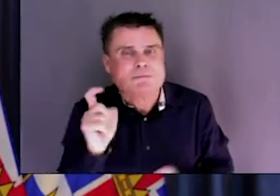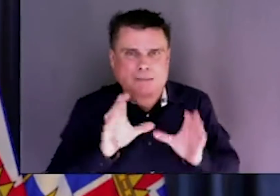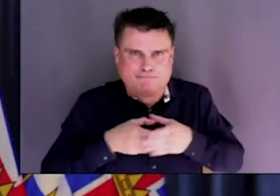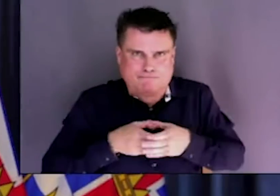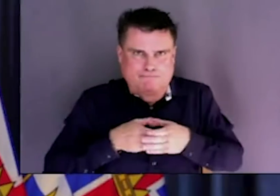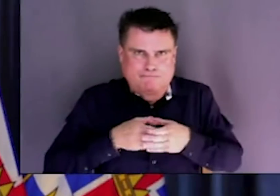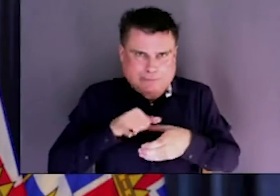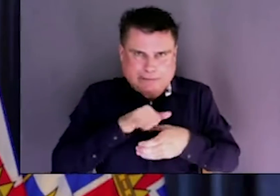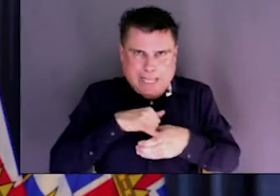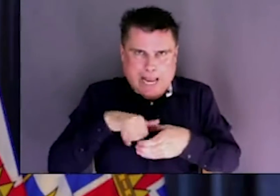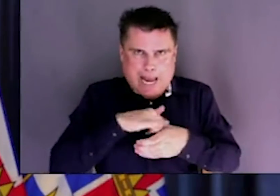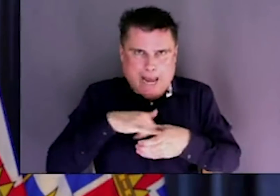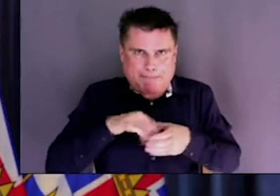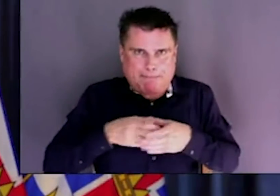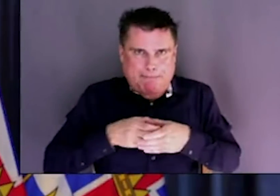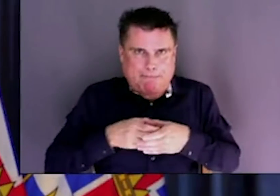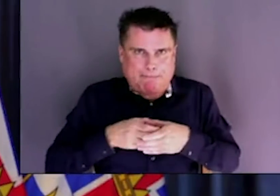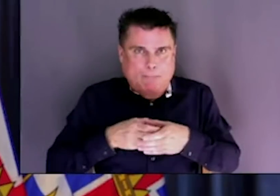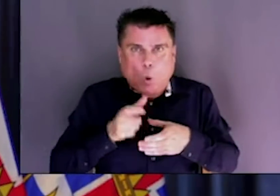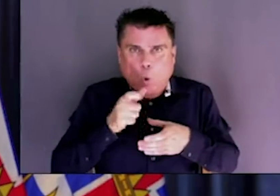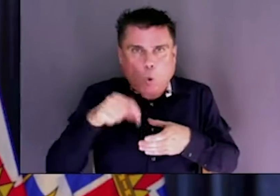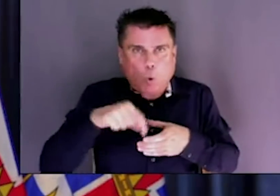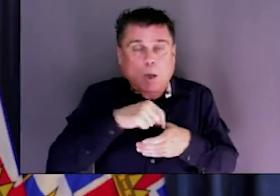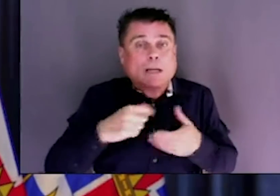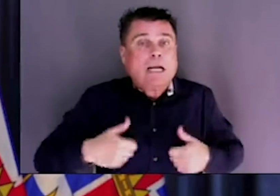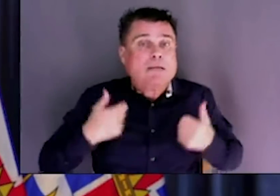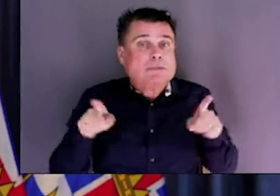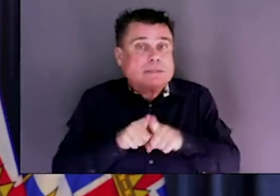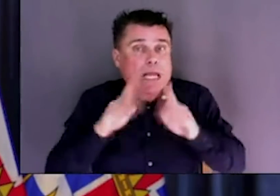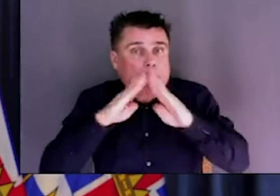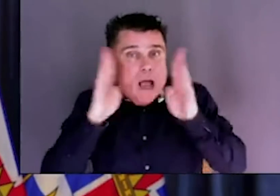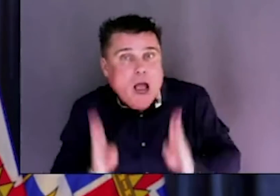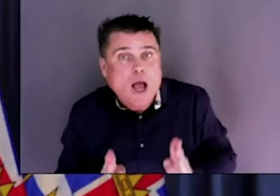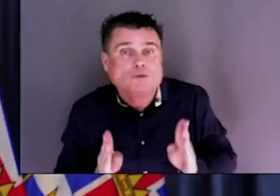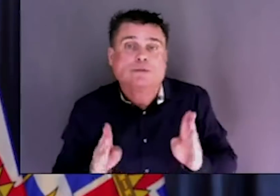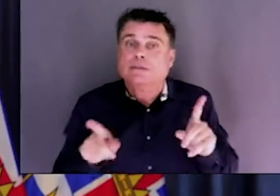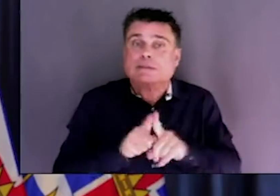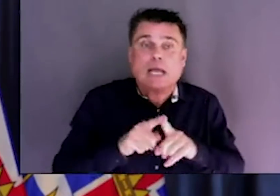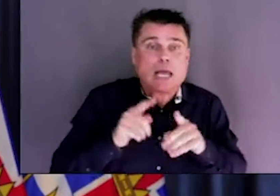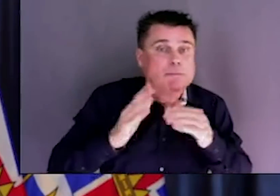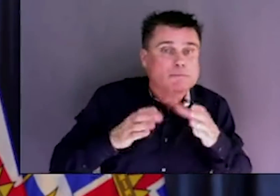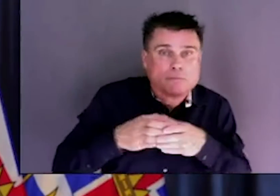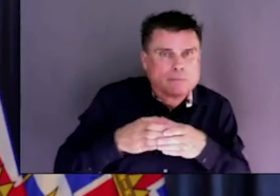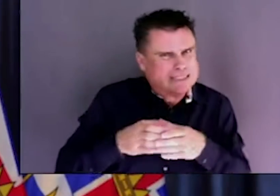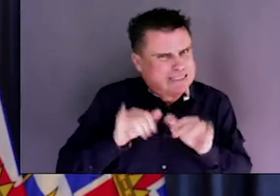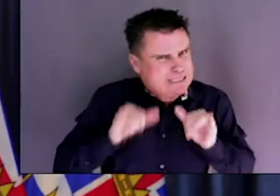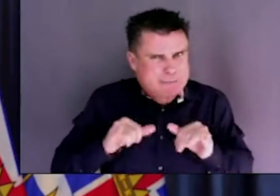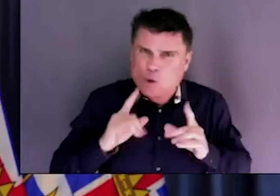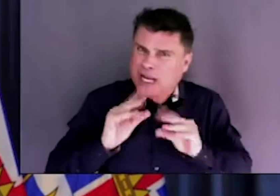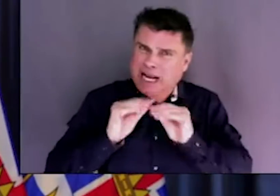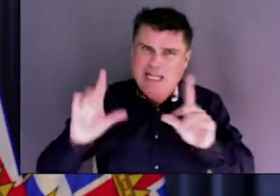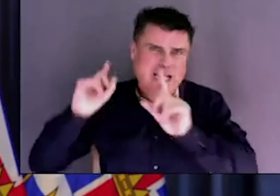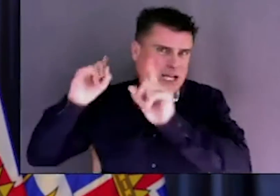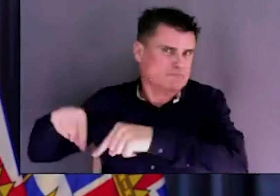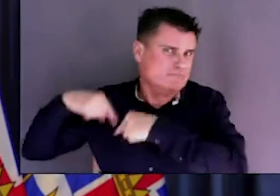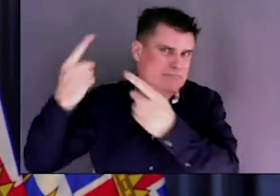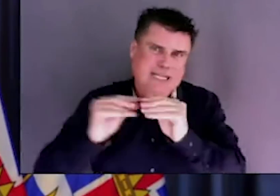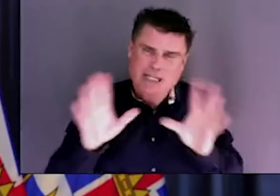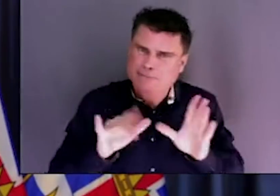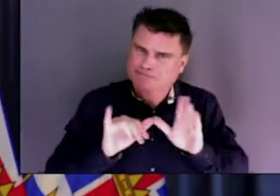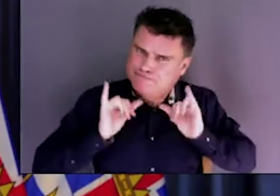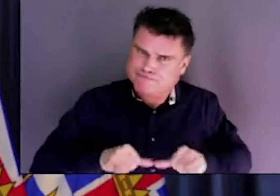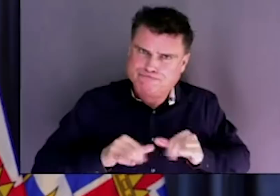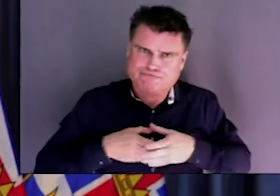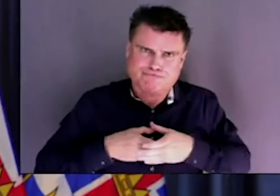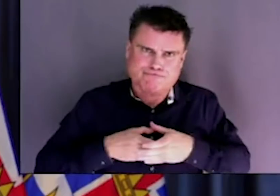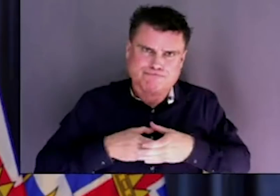And Dr. Henry and Minister Dix will be out again this afternoon with new numbers that will, I think, hopefully capture people's attention and the importance